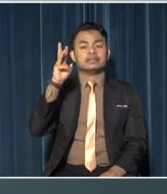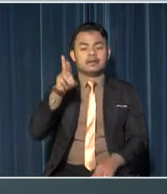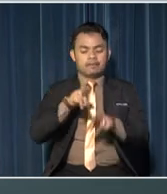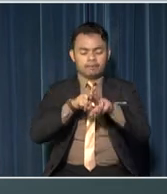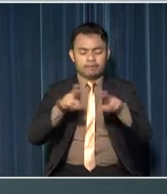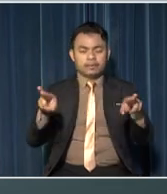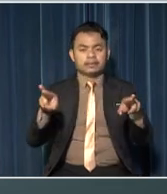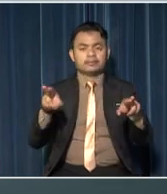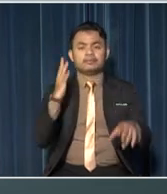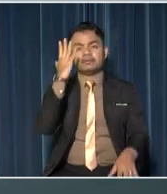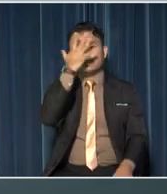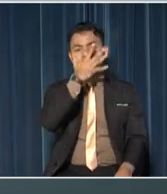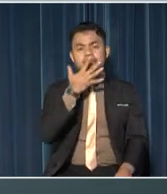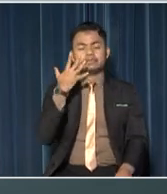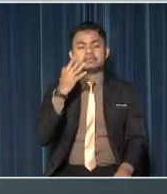faces.